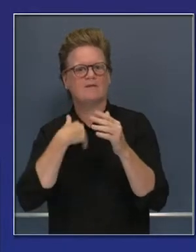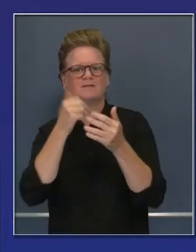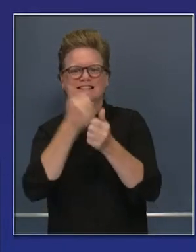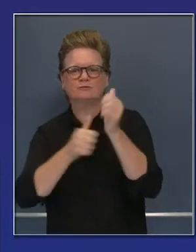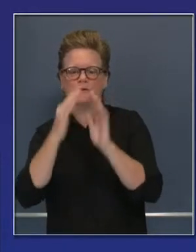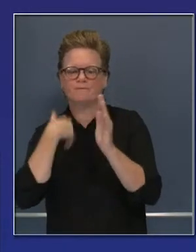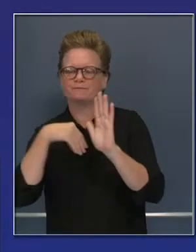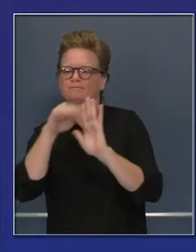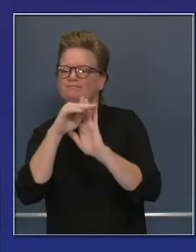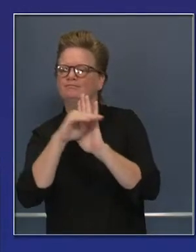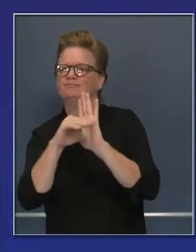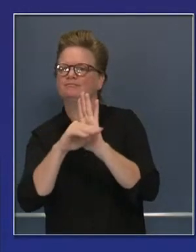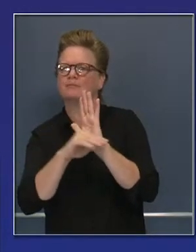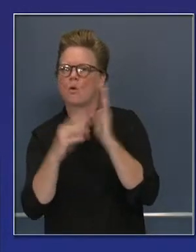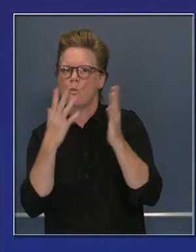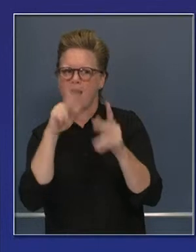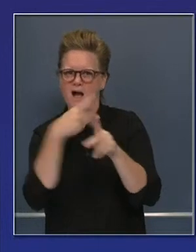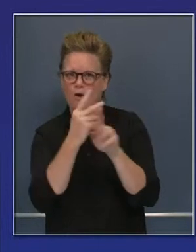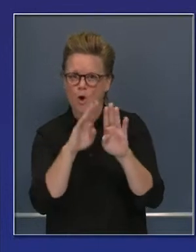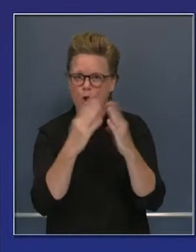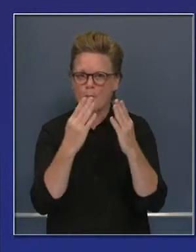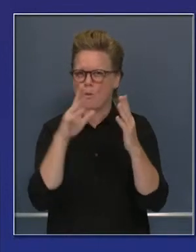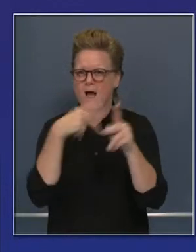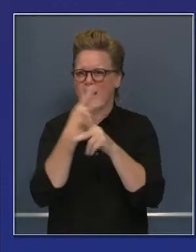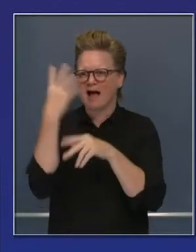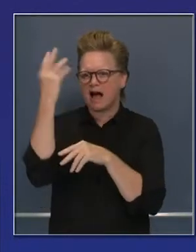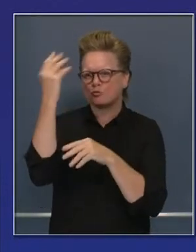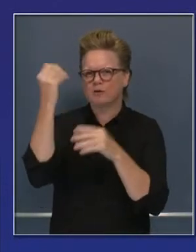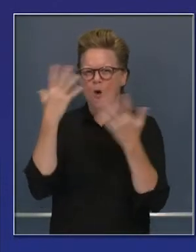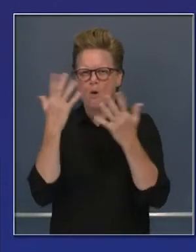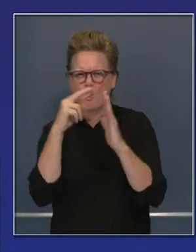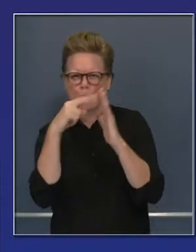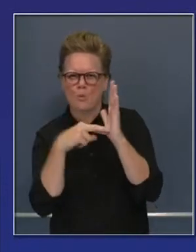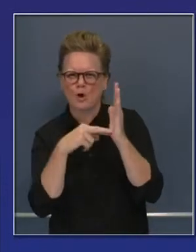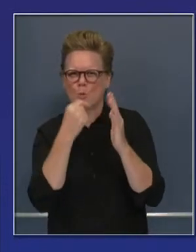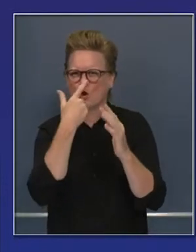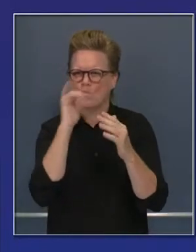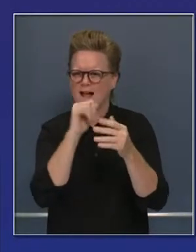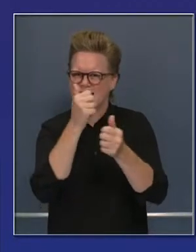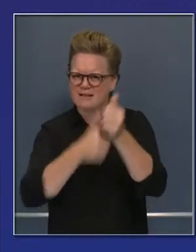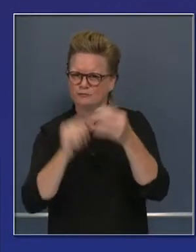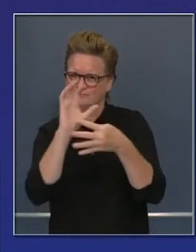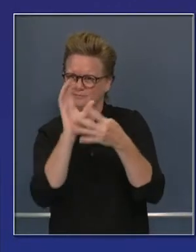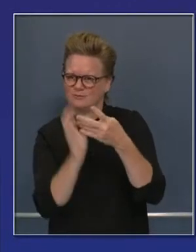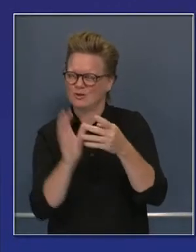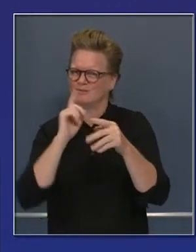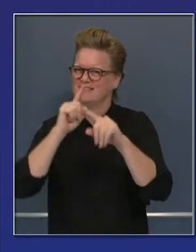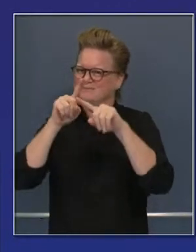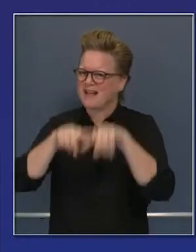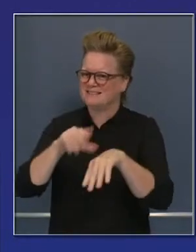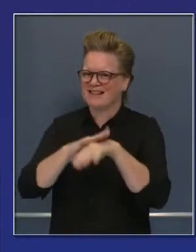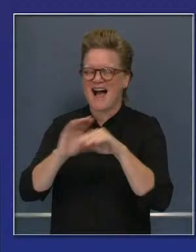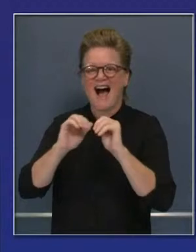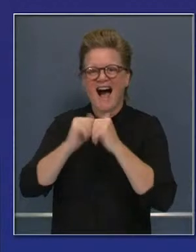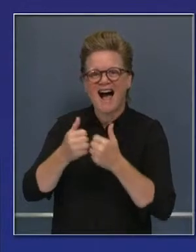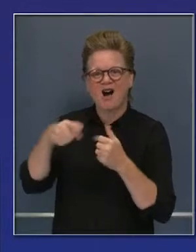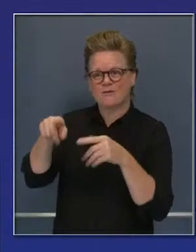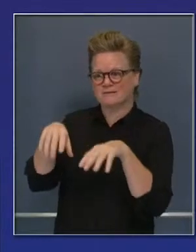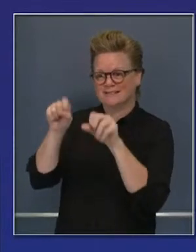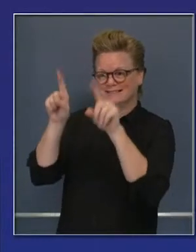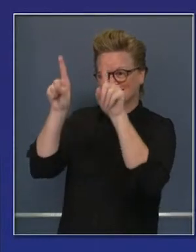movement is determined by simple metrics, including case rate and test positivity, total number of